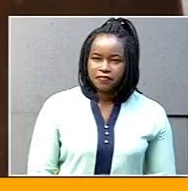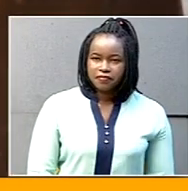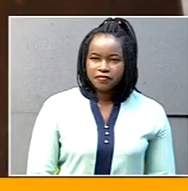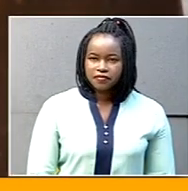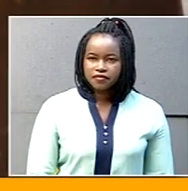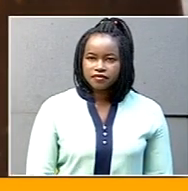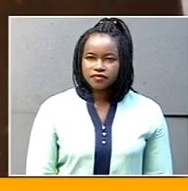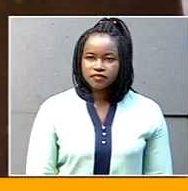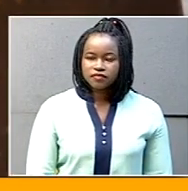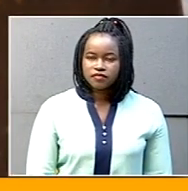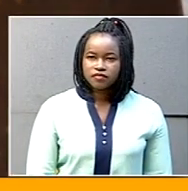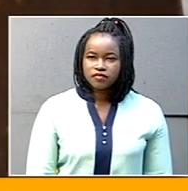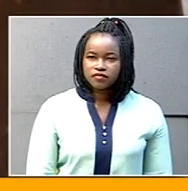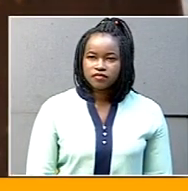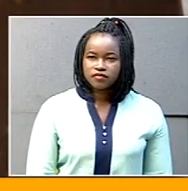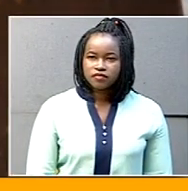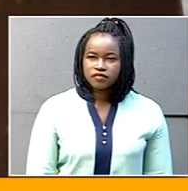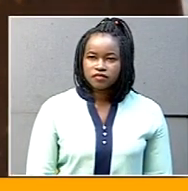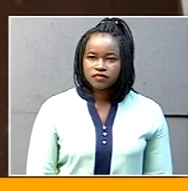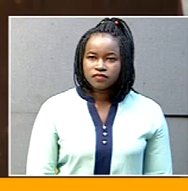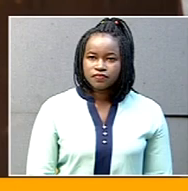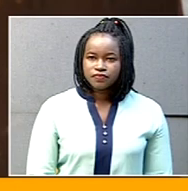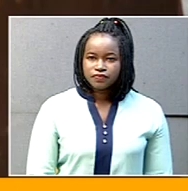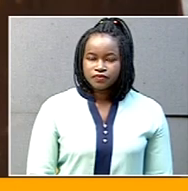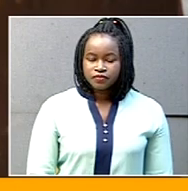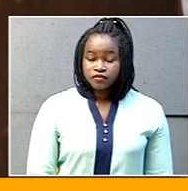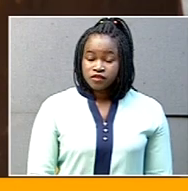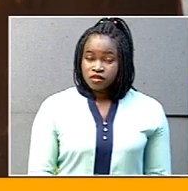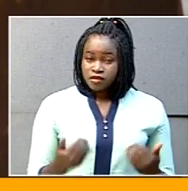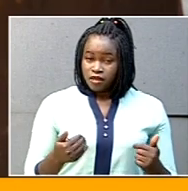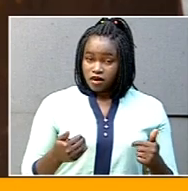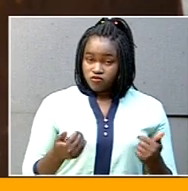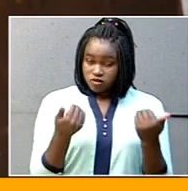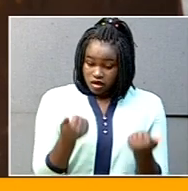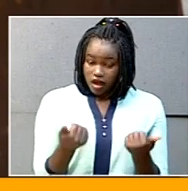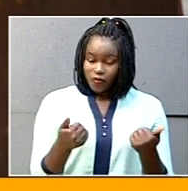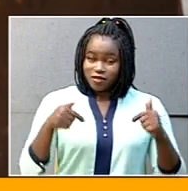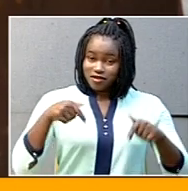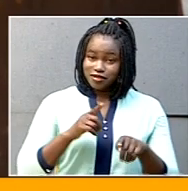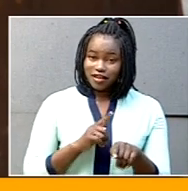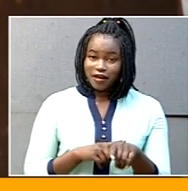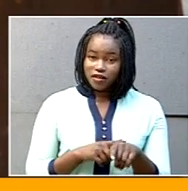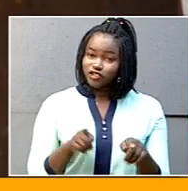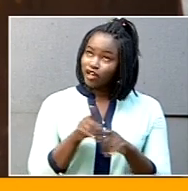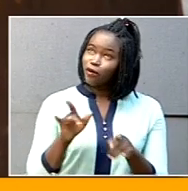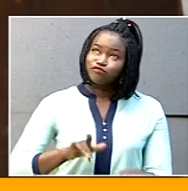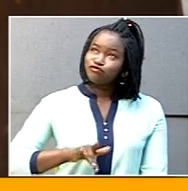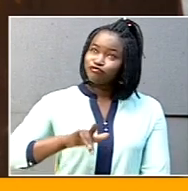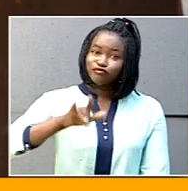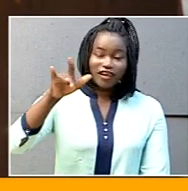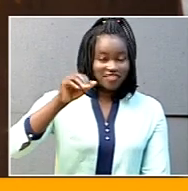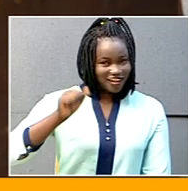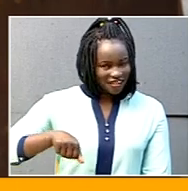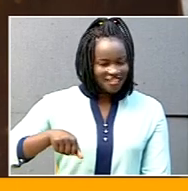Current stage, can it fly? Right now, at this current stage, it can fly,